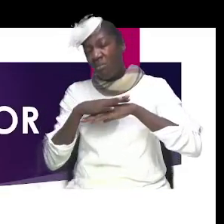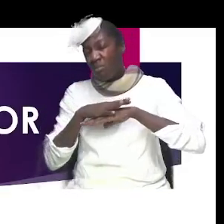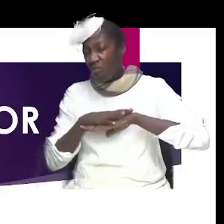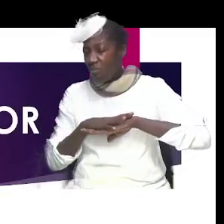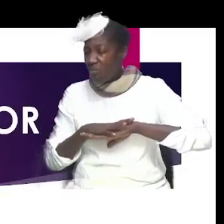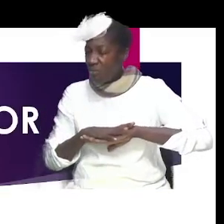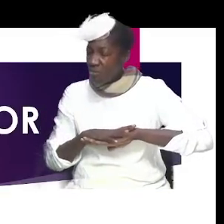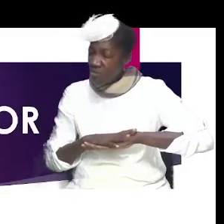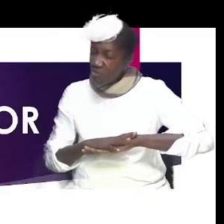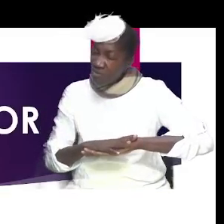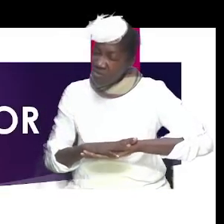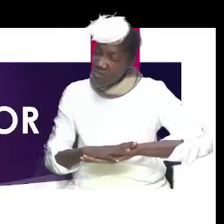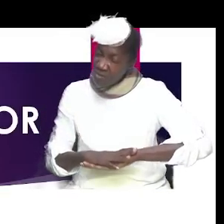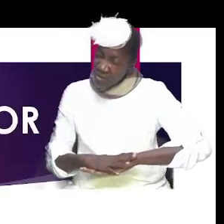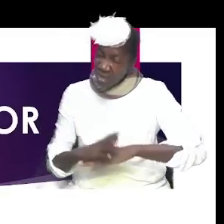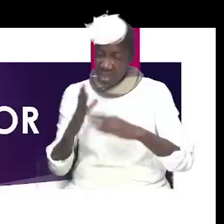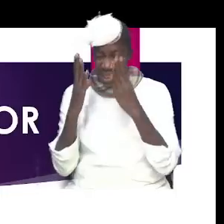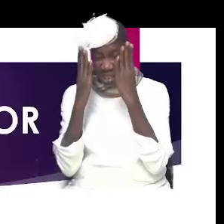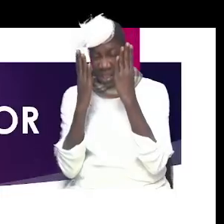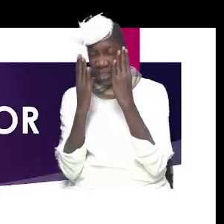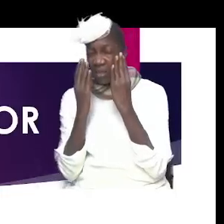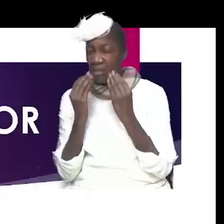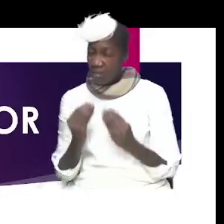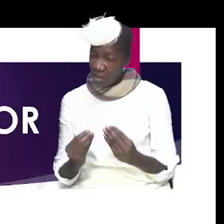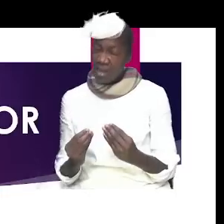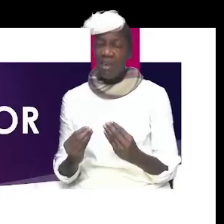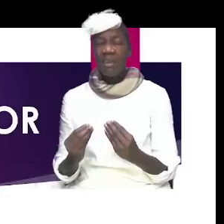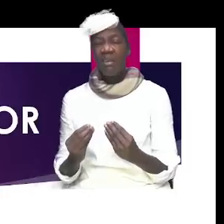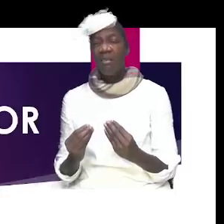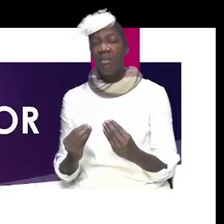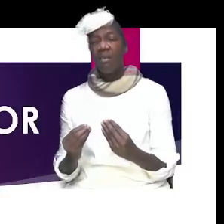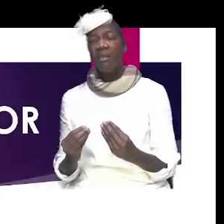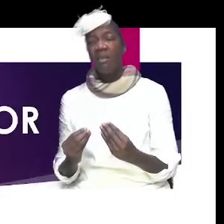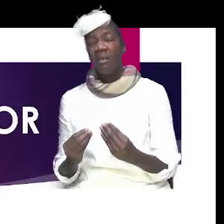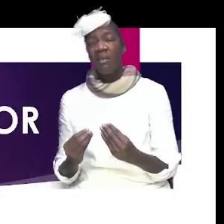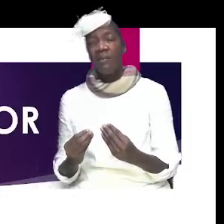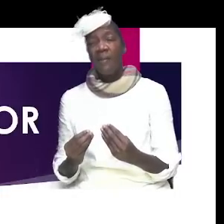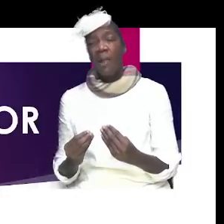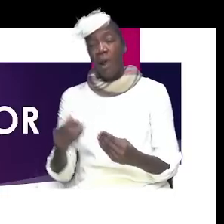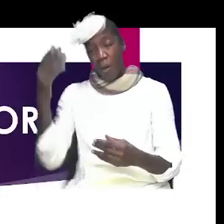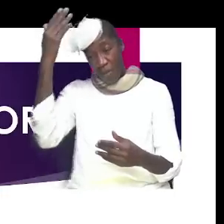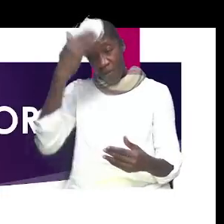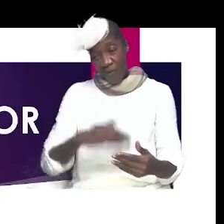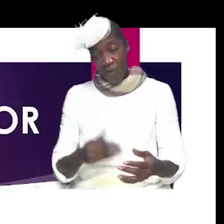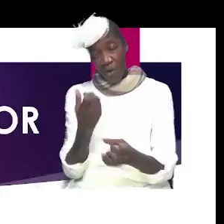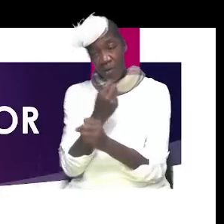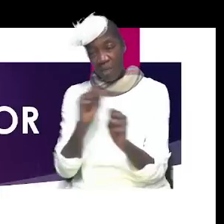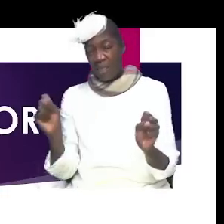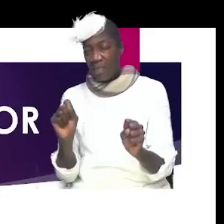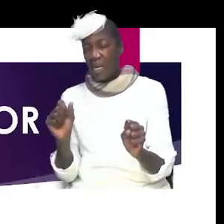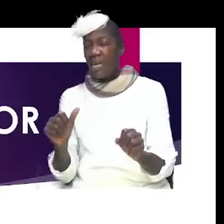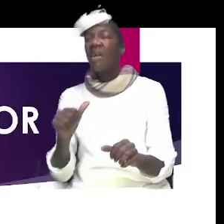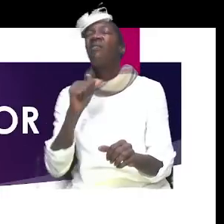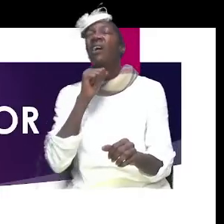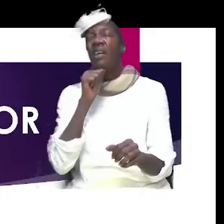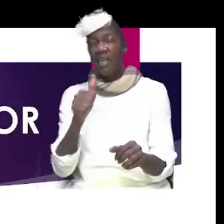things. Things that we should do, we wouldn't do, and wouldn't feel anyway. That's before we are saved. That is not going to come up at the judgment seat